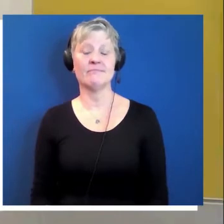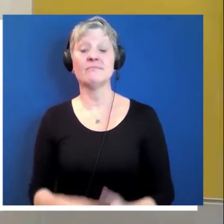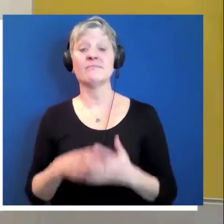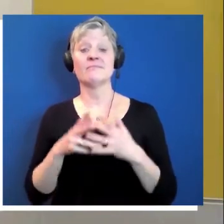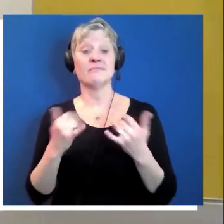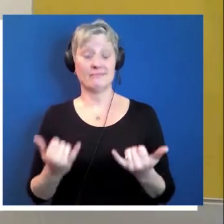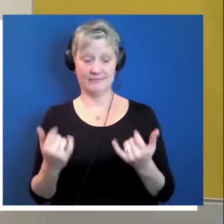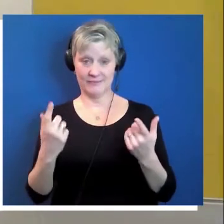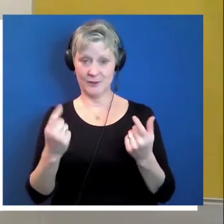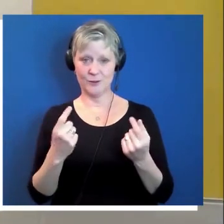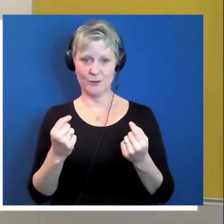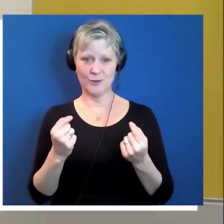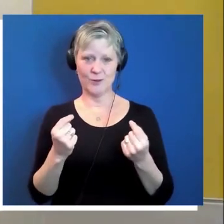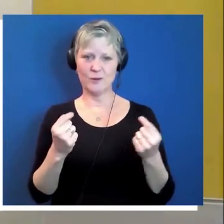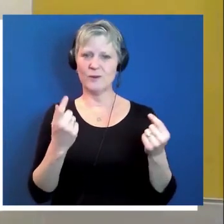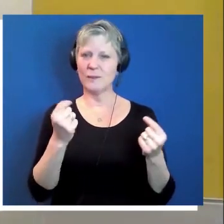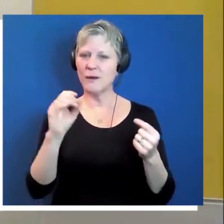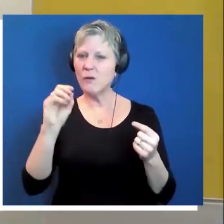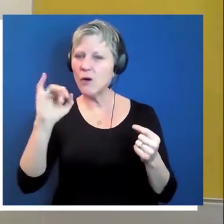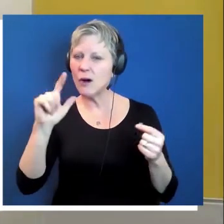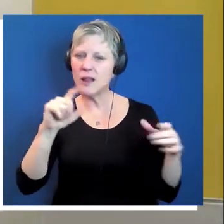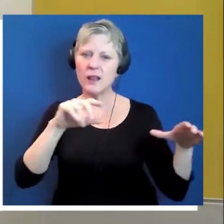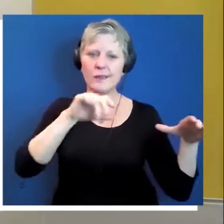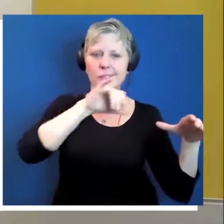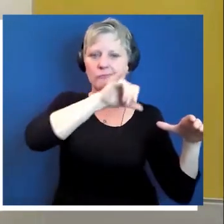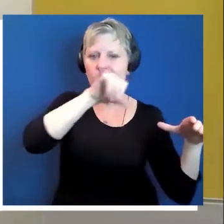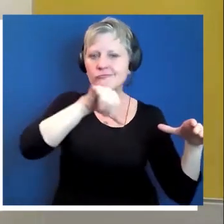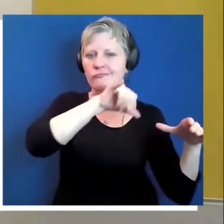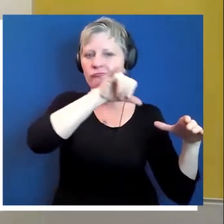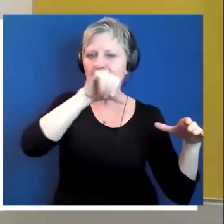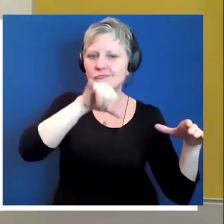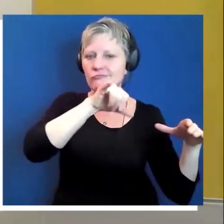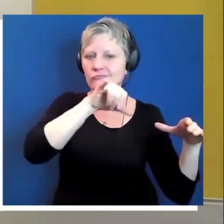there. And what I'm going to do is I'm just going to put a little bit of oil in.